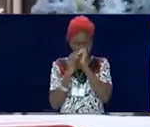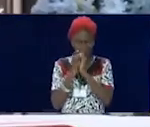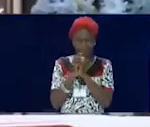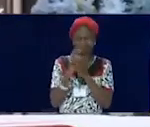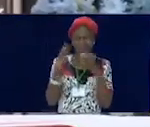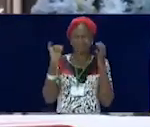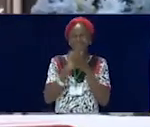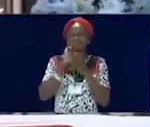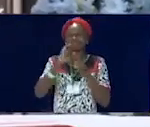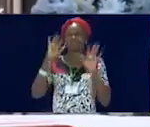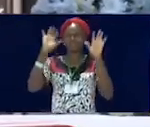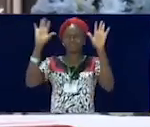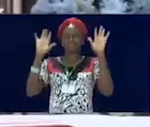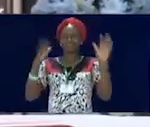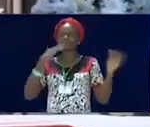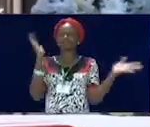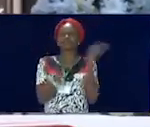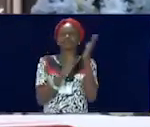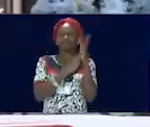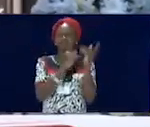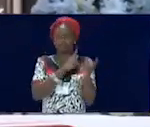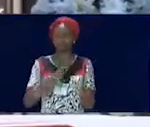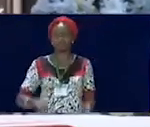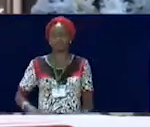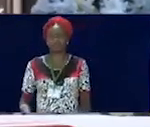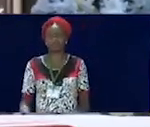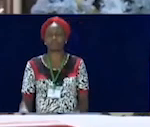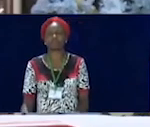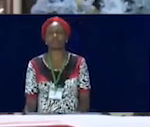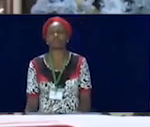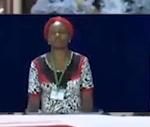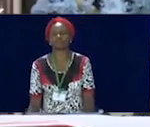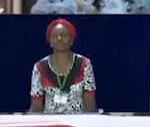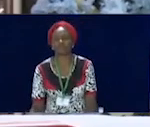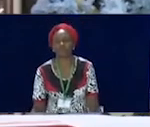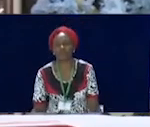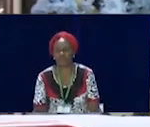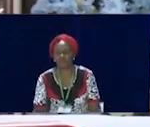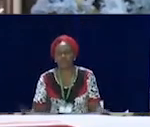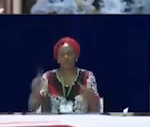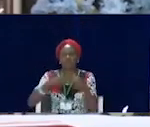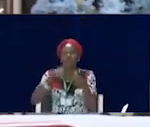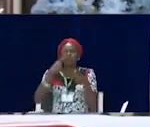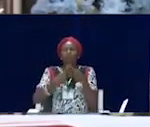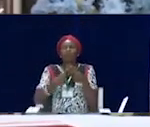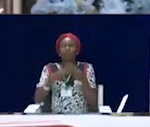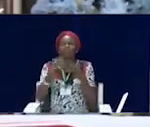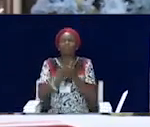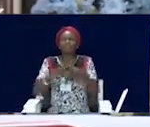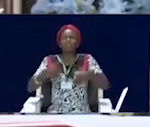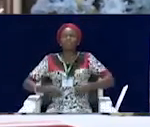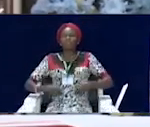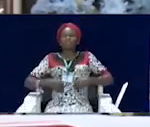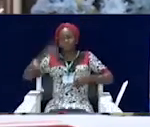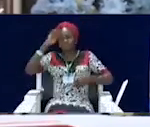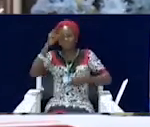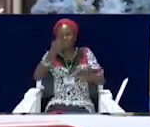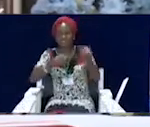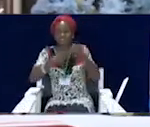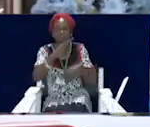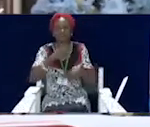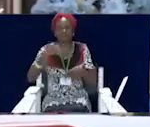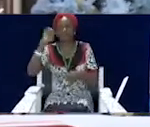That was wonderful. Praise the Lord. And then that young man came here and